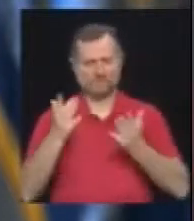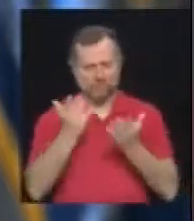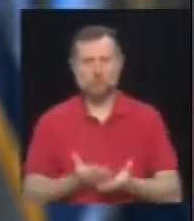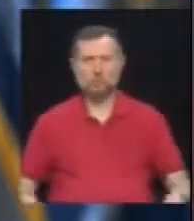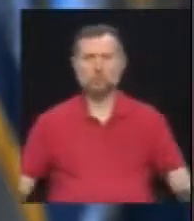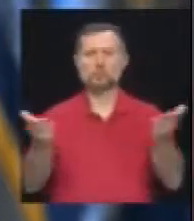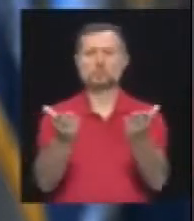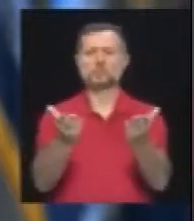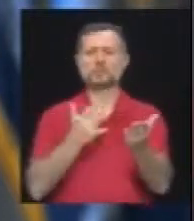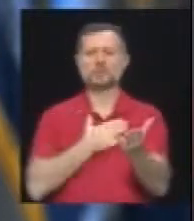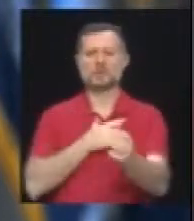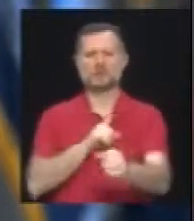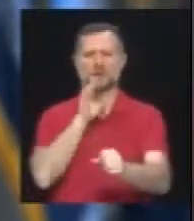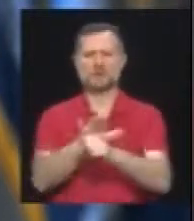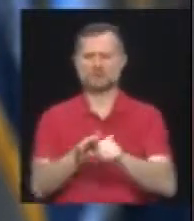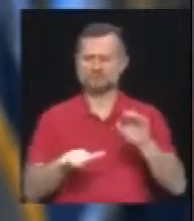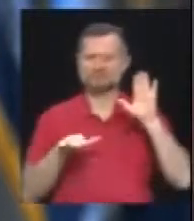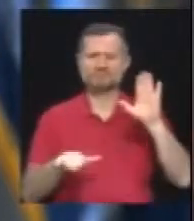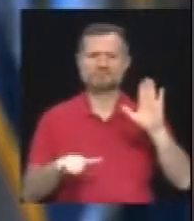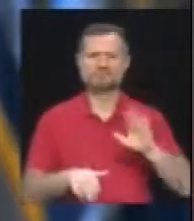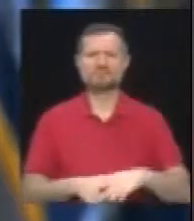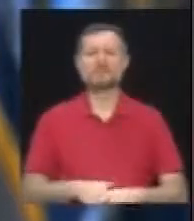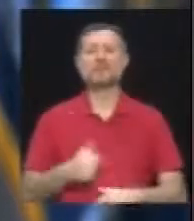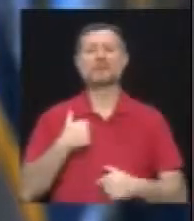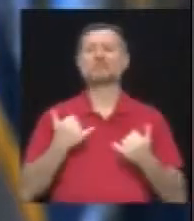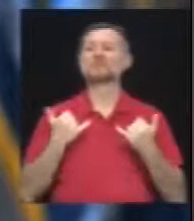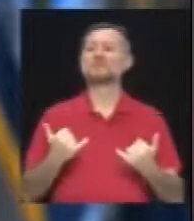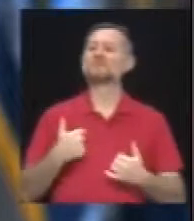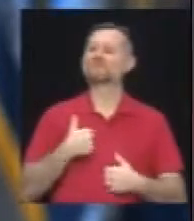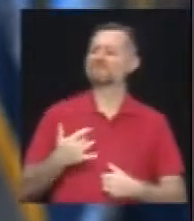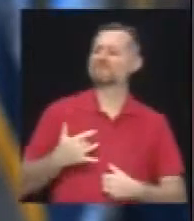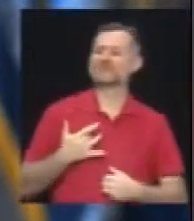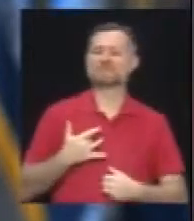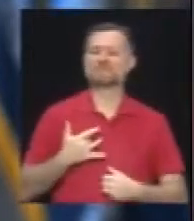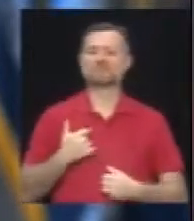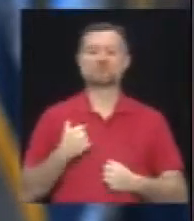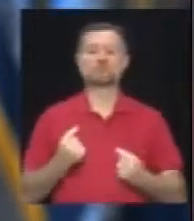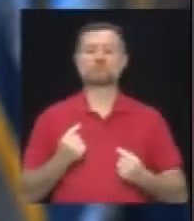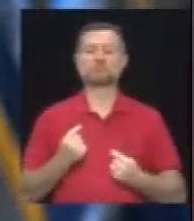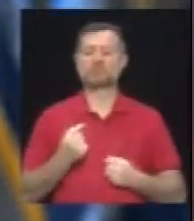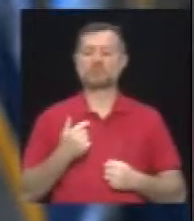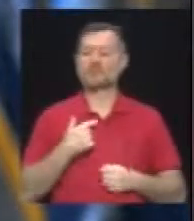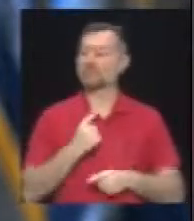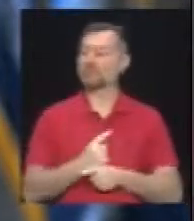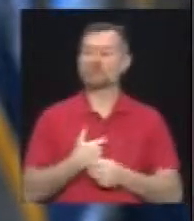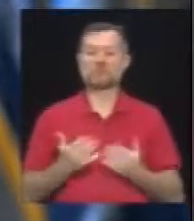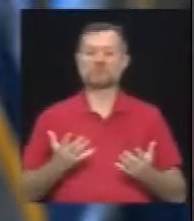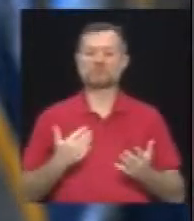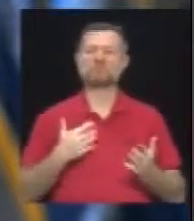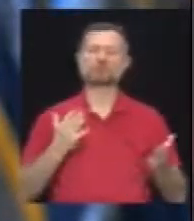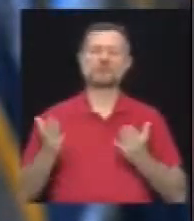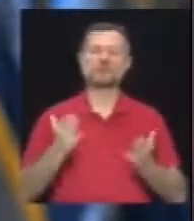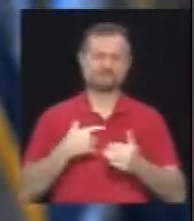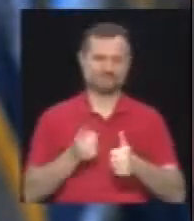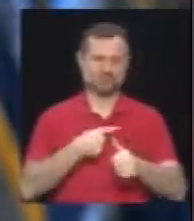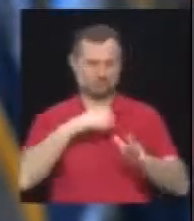moment, I believe the right thing is that my service come first. Prolonging this situation